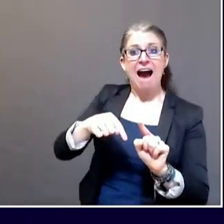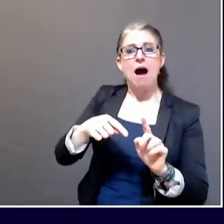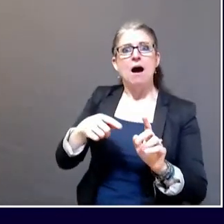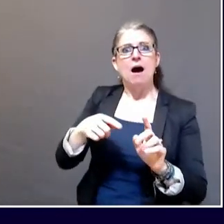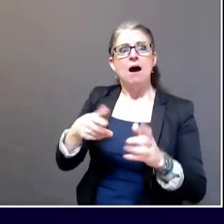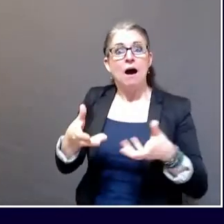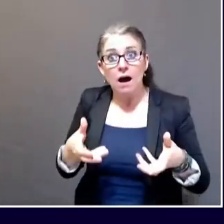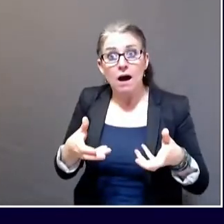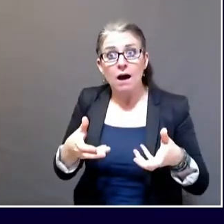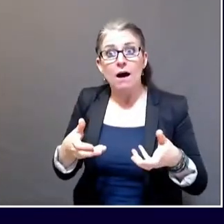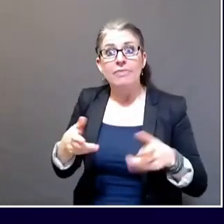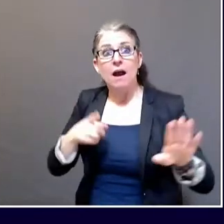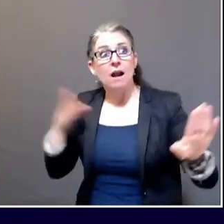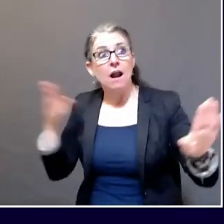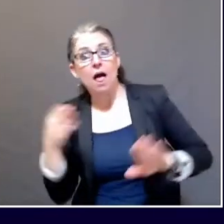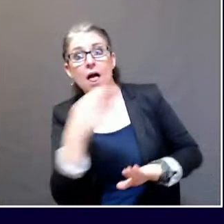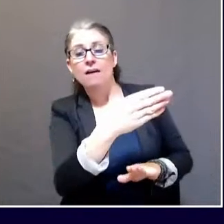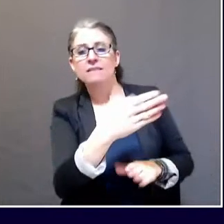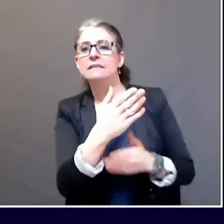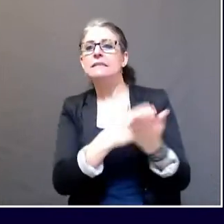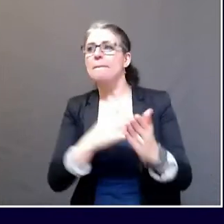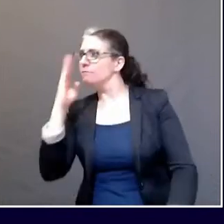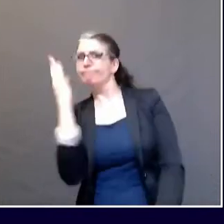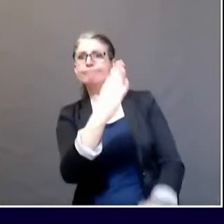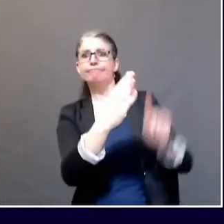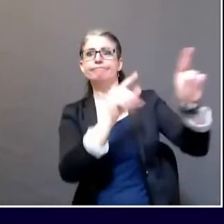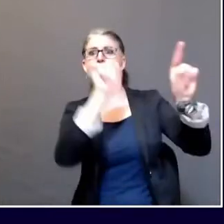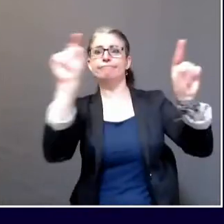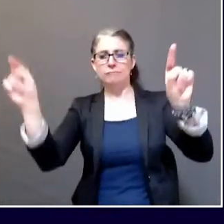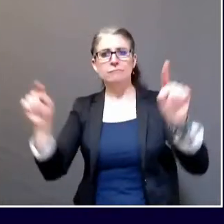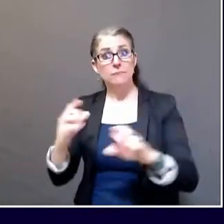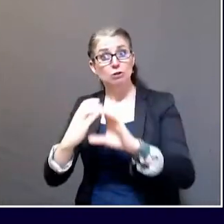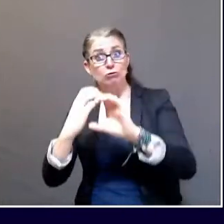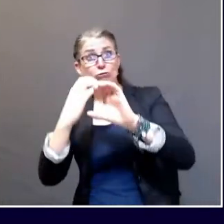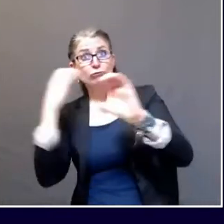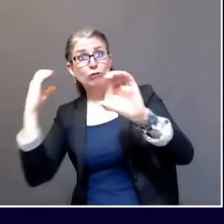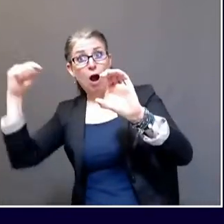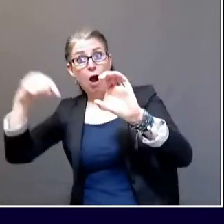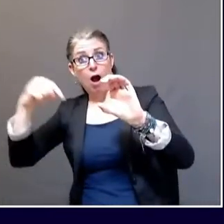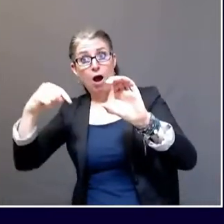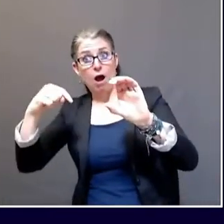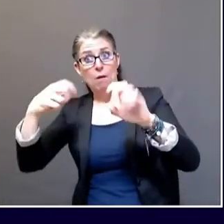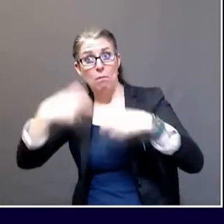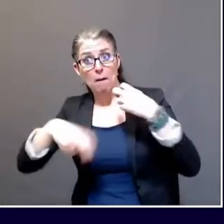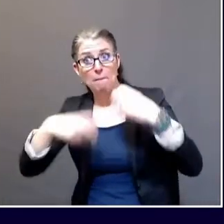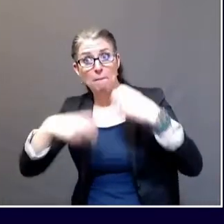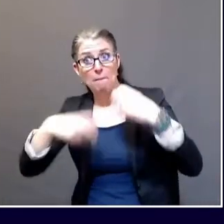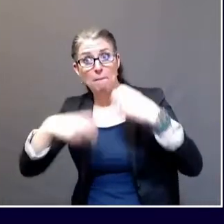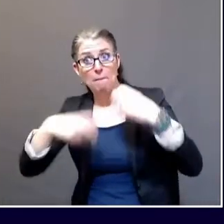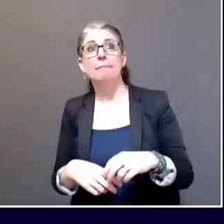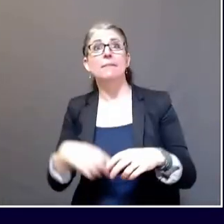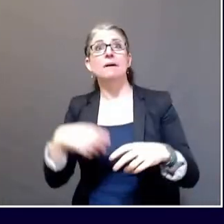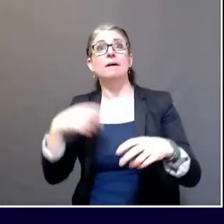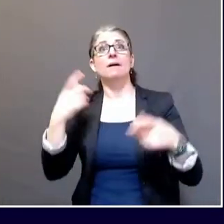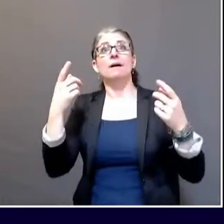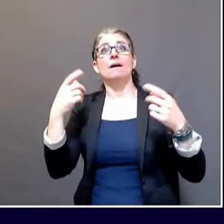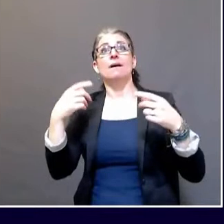something on the Maine CDC or state of Maine side, but rather something that occurred during the packaging and shipment of the